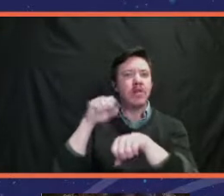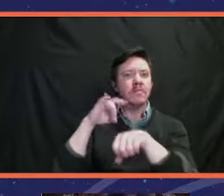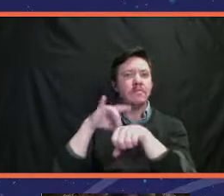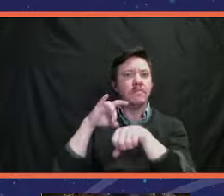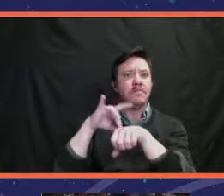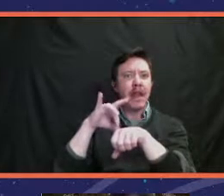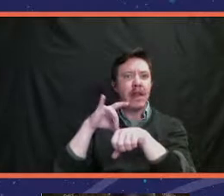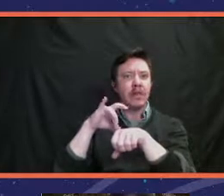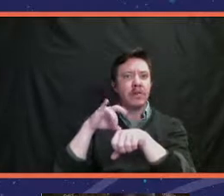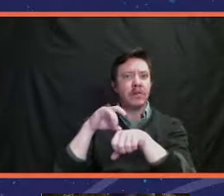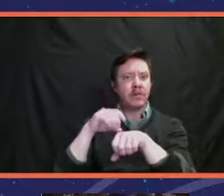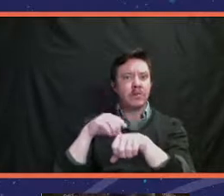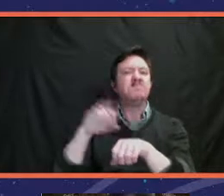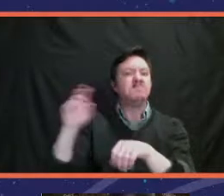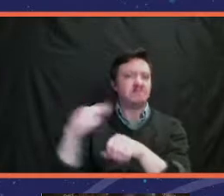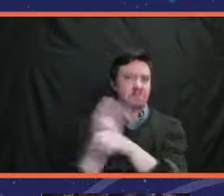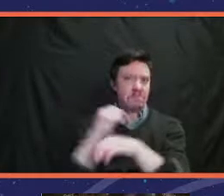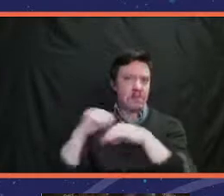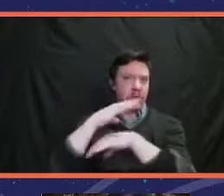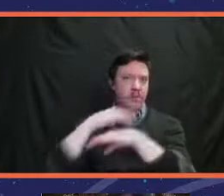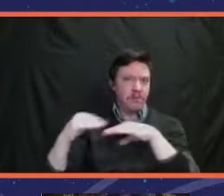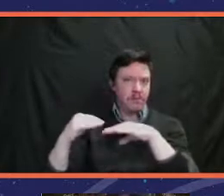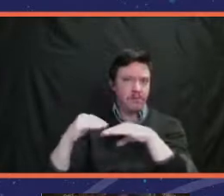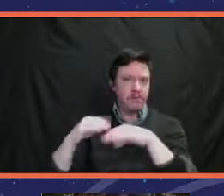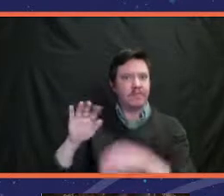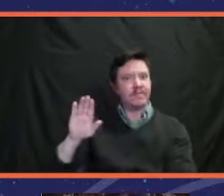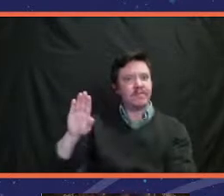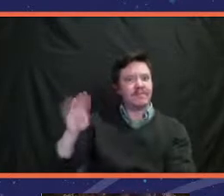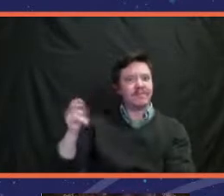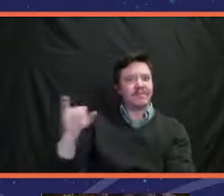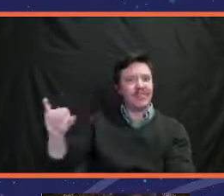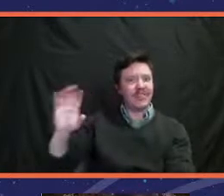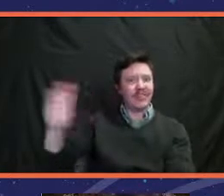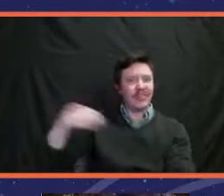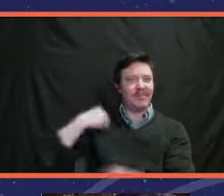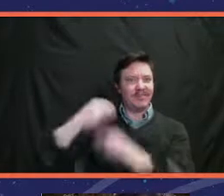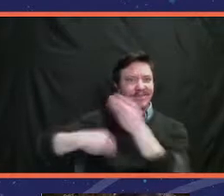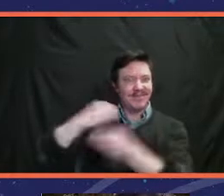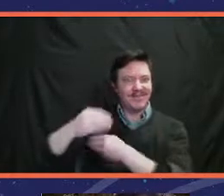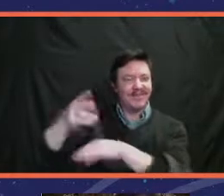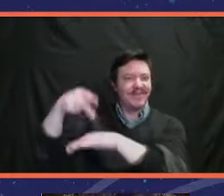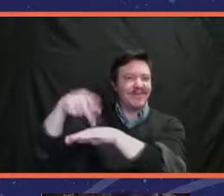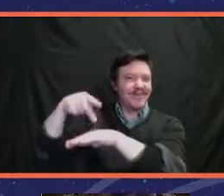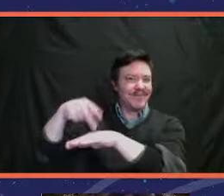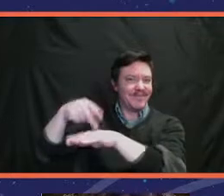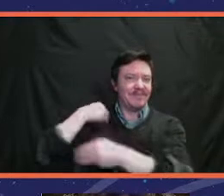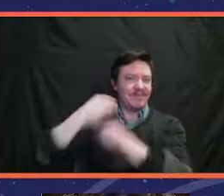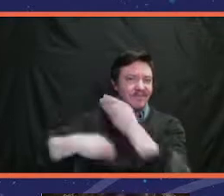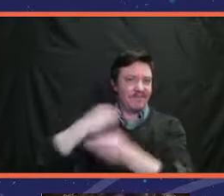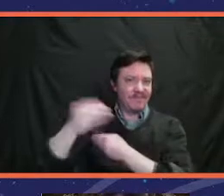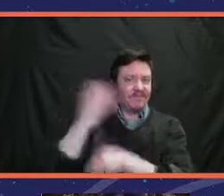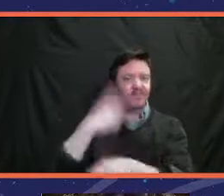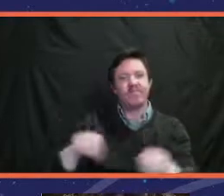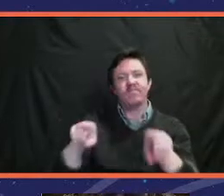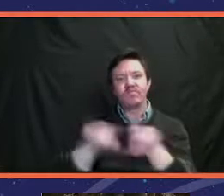Ampalaya. That's Jay's ancestor, Filipino roots, but it also goes by Kukwa in